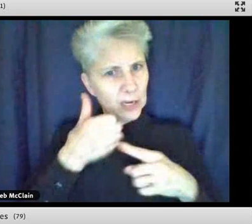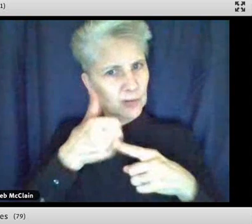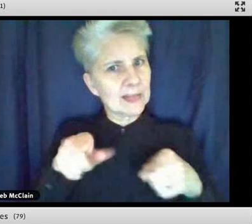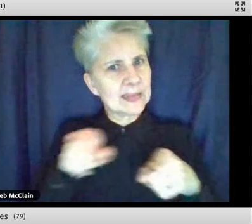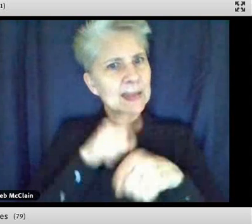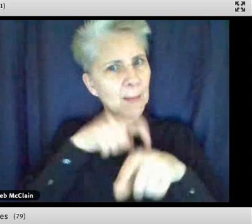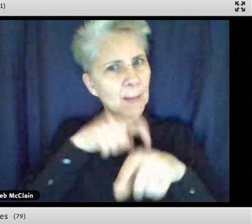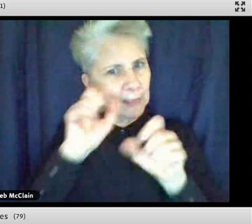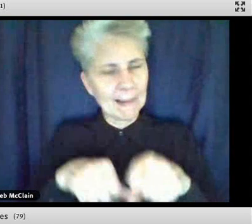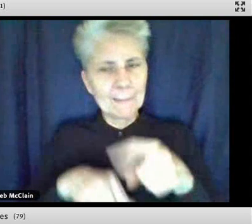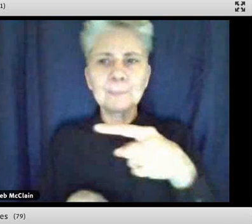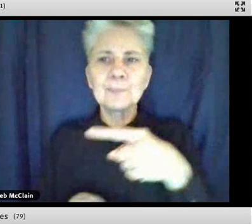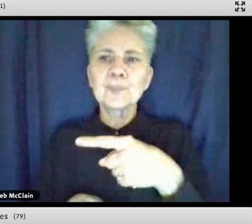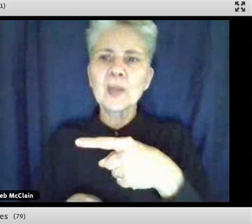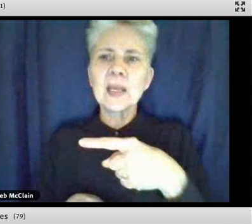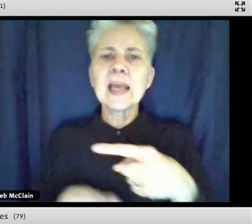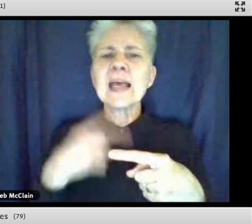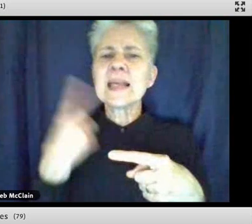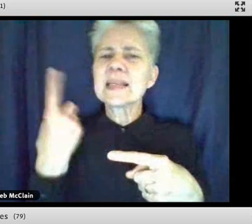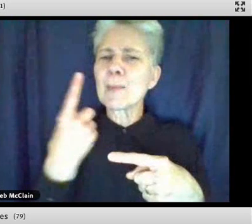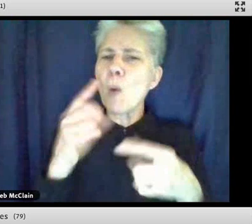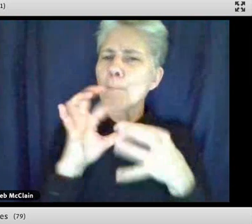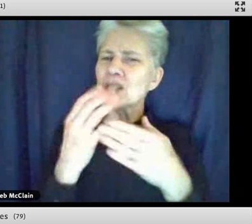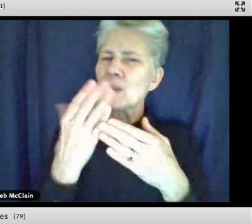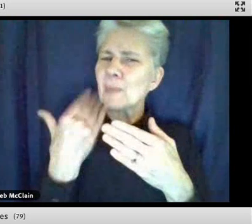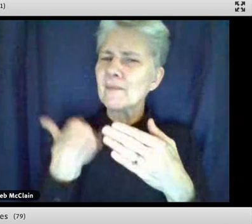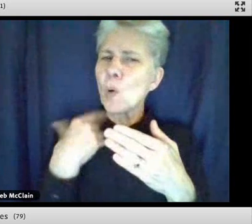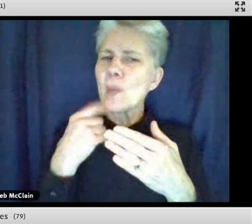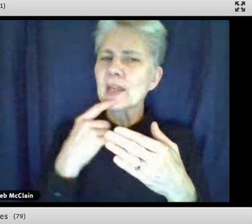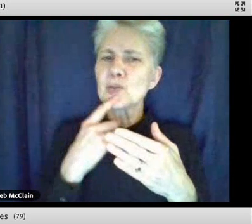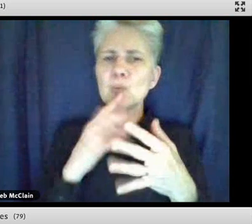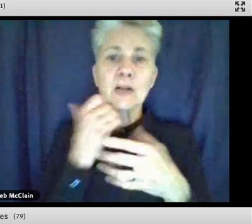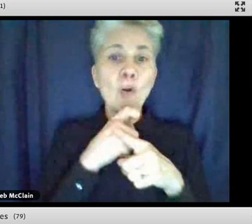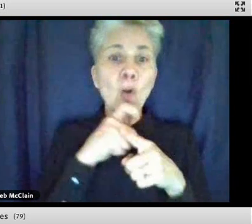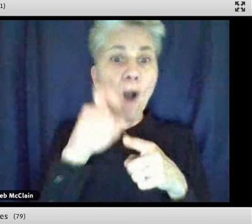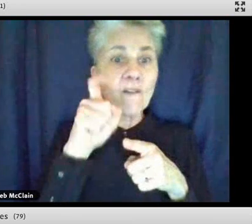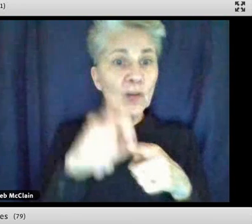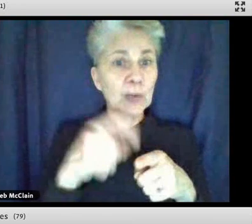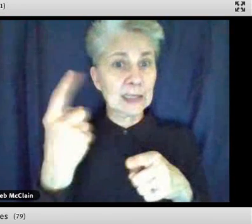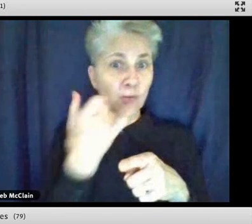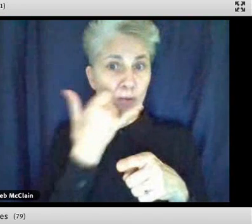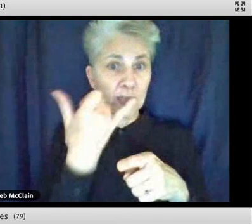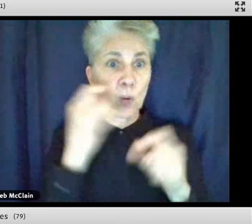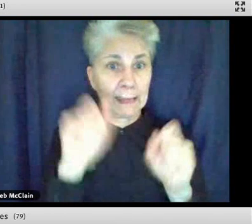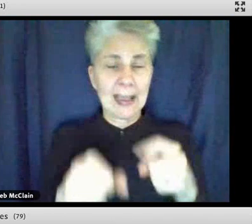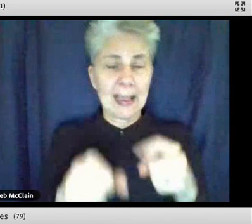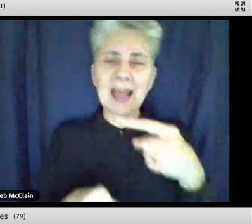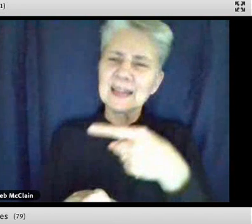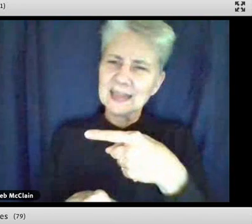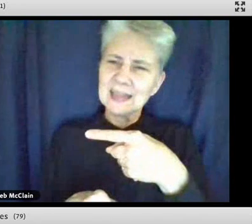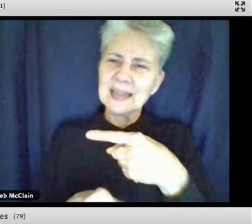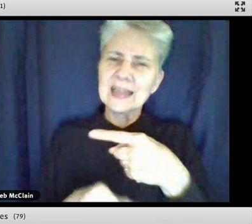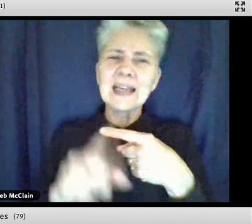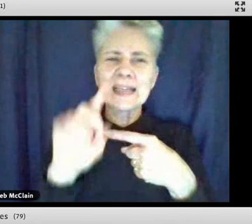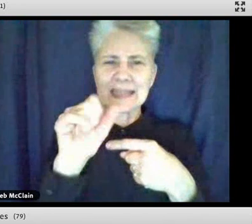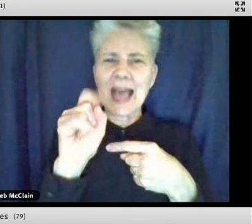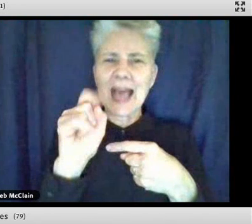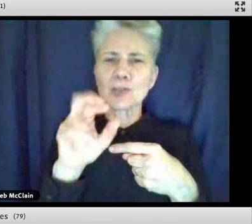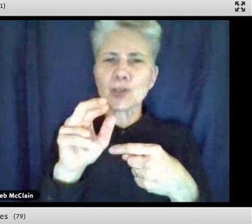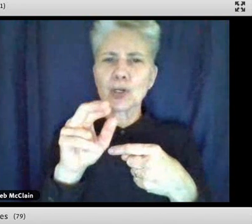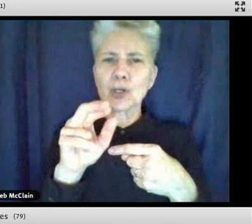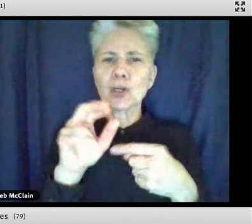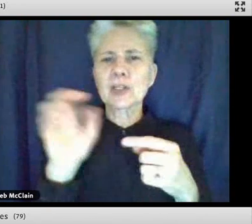time. And someone mentioned earlier that you could call if you needed to call somebody. This is a disaster distress